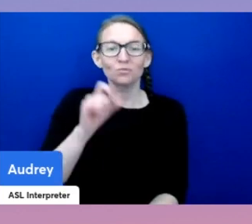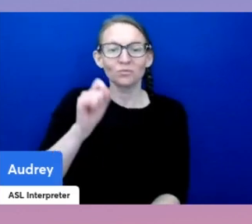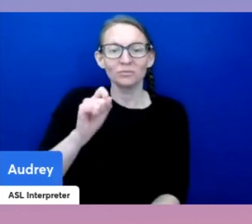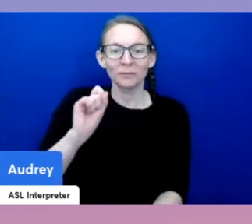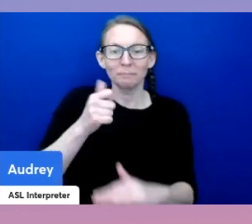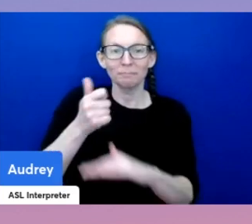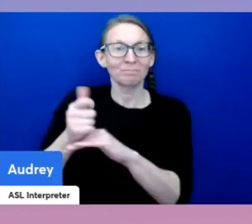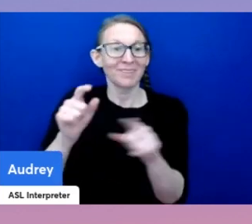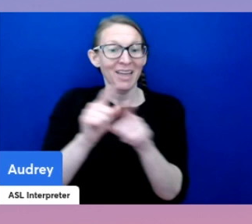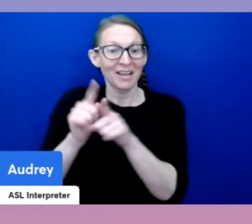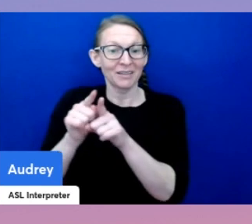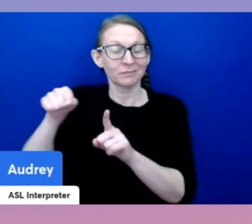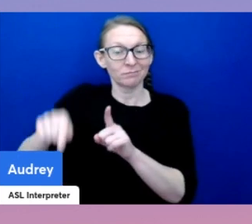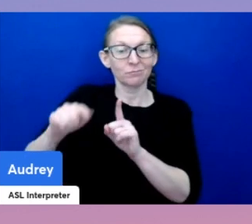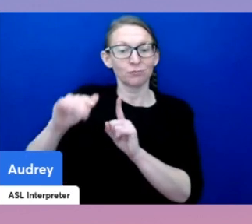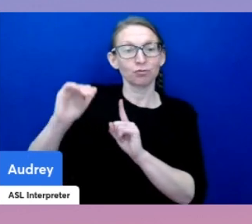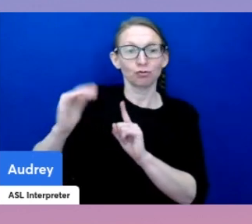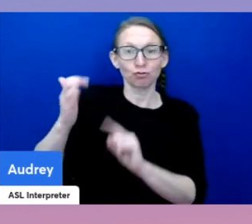modules.